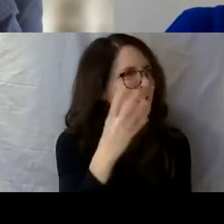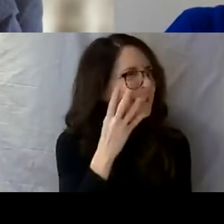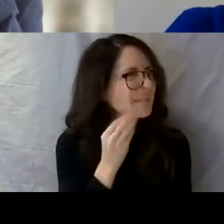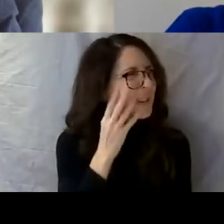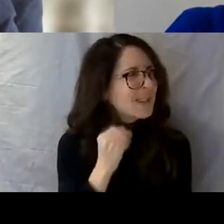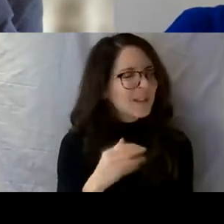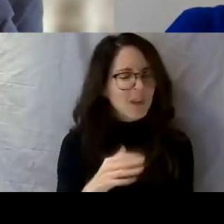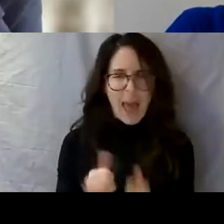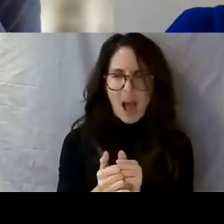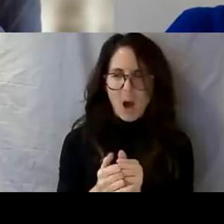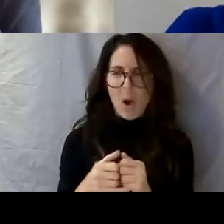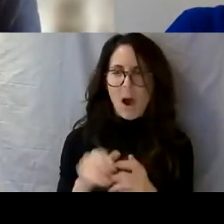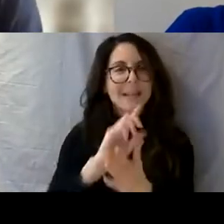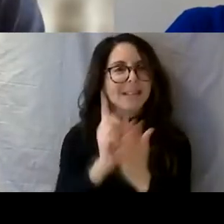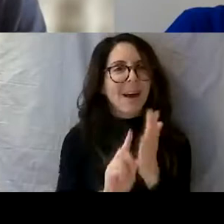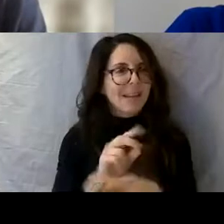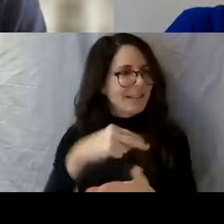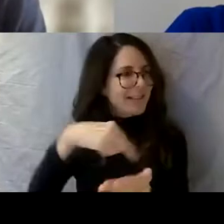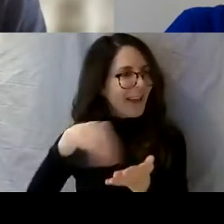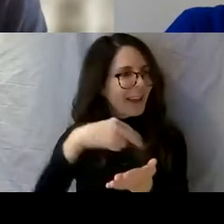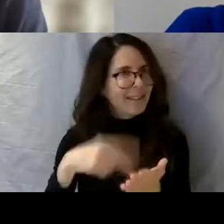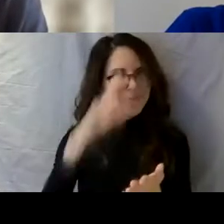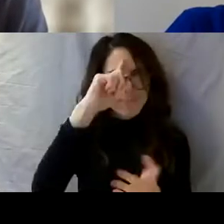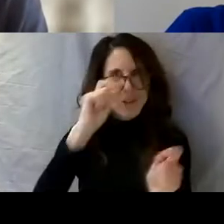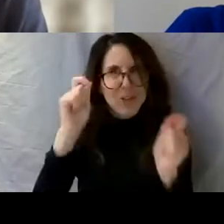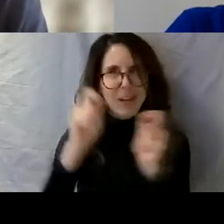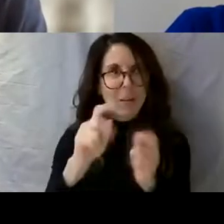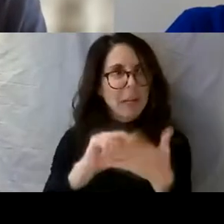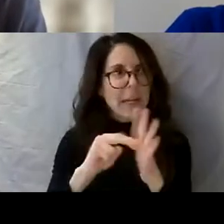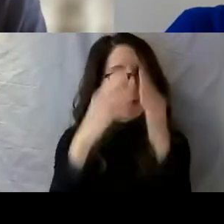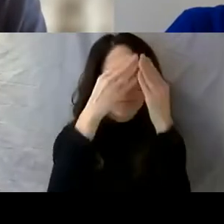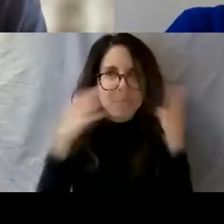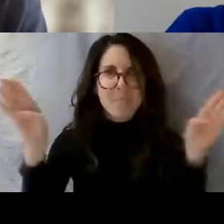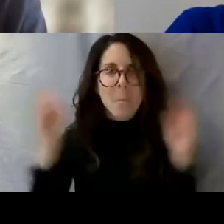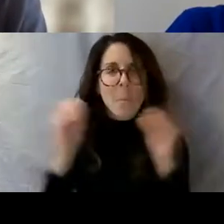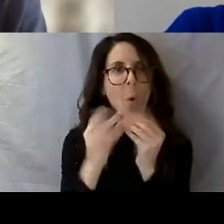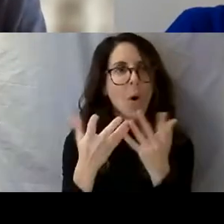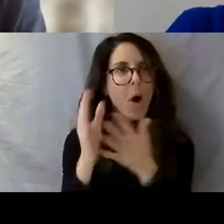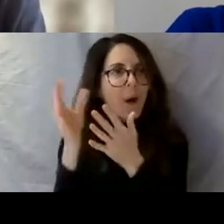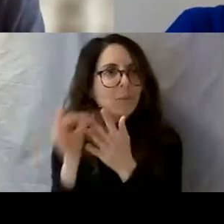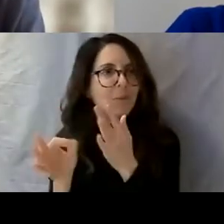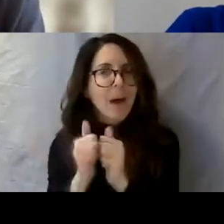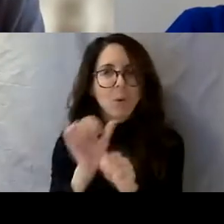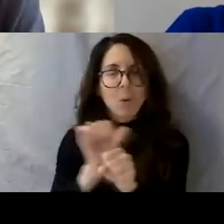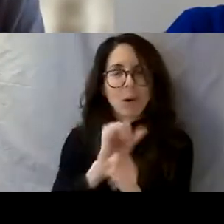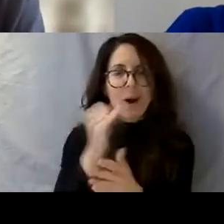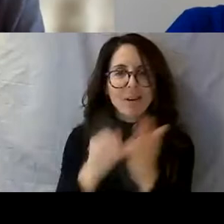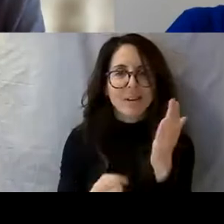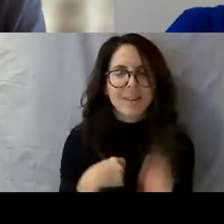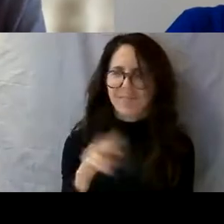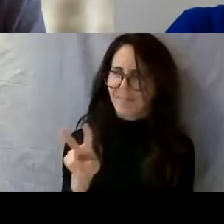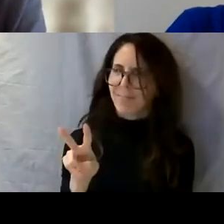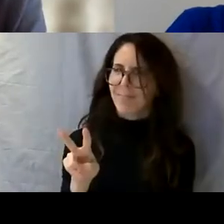choreography and opened up possibilities and new ways of working artistically, which I thought was